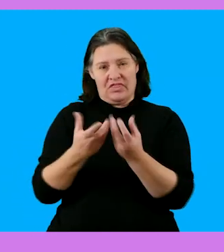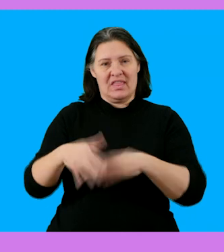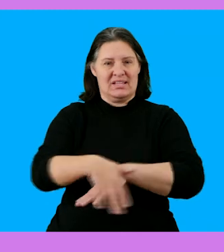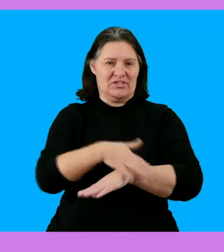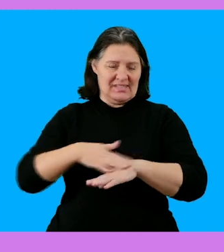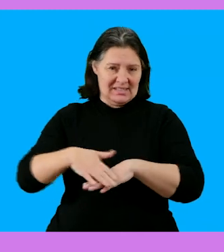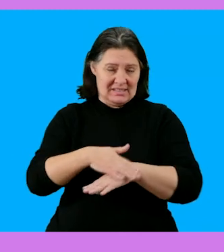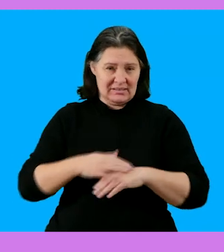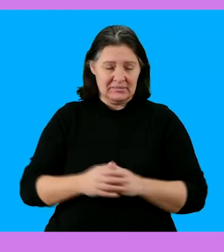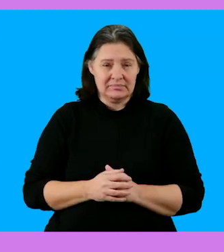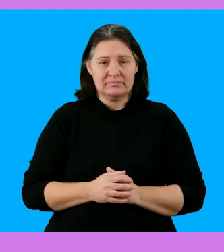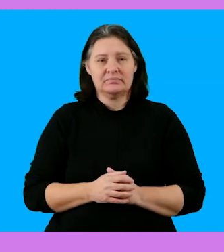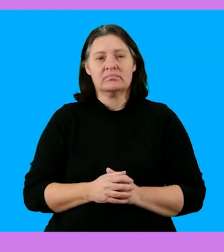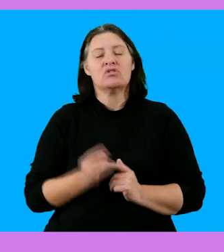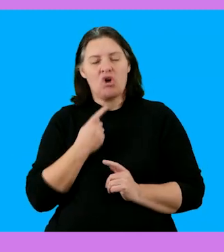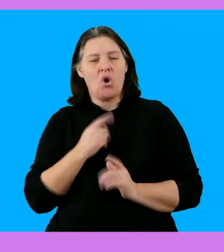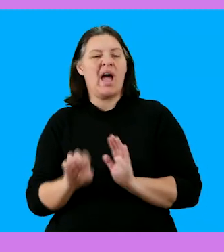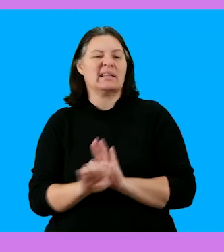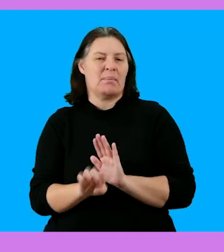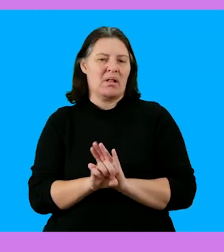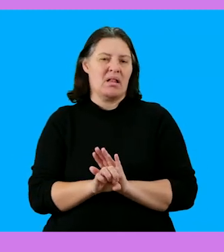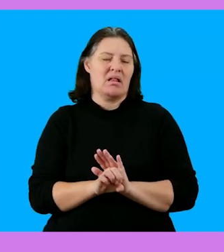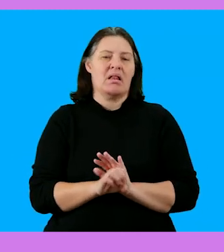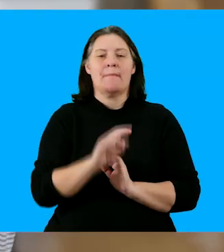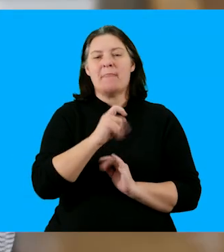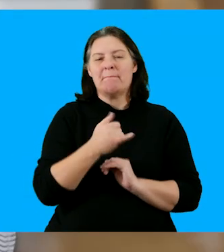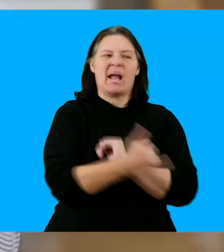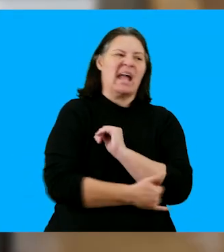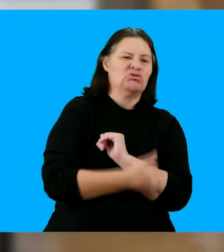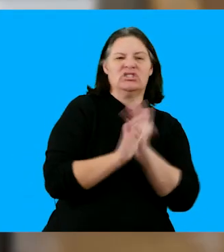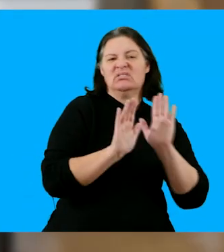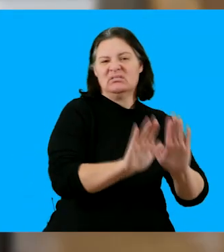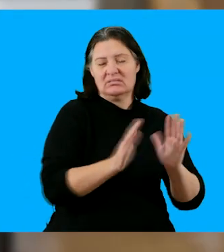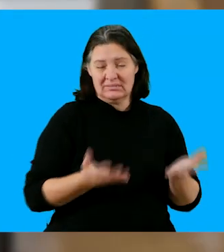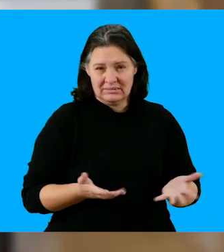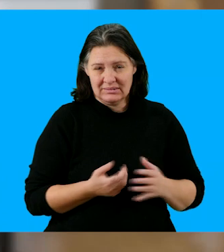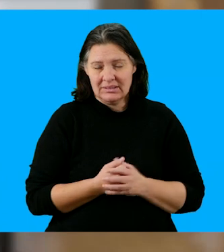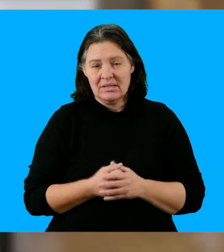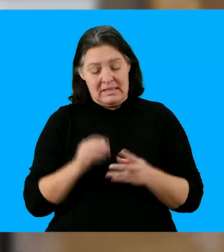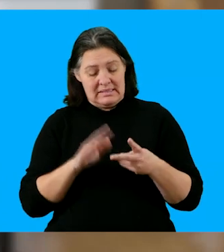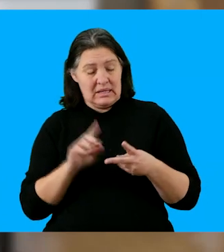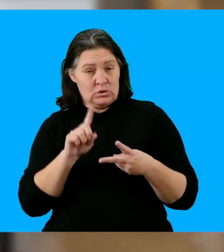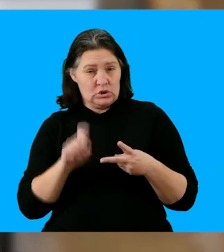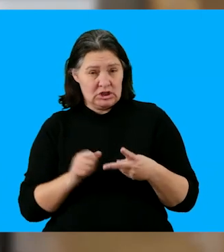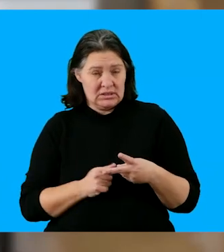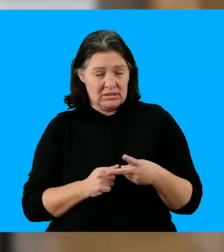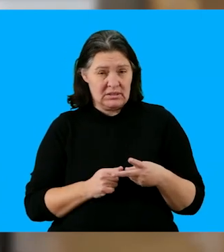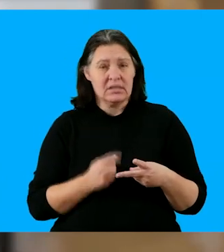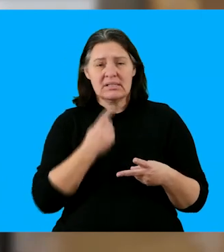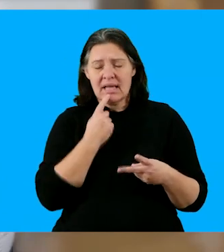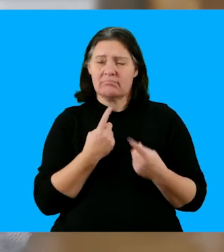area of the Earth. Okay, like I indicated, example, a map of a country. Now, second